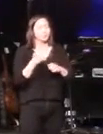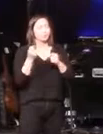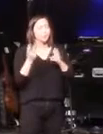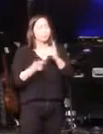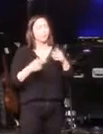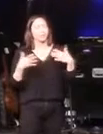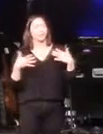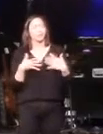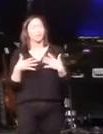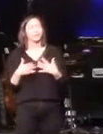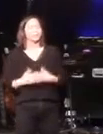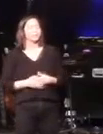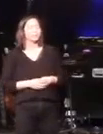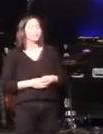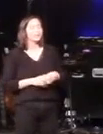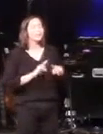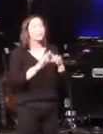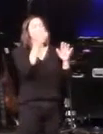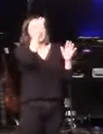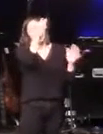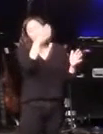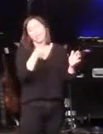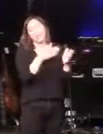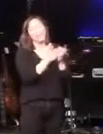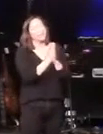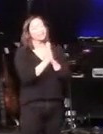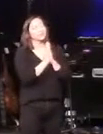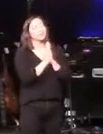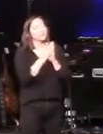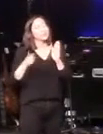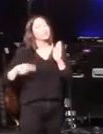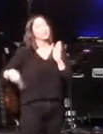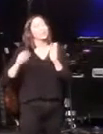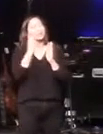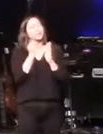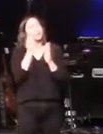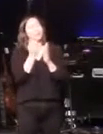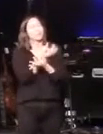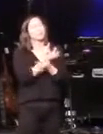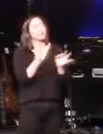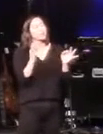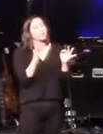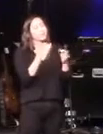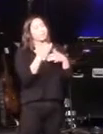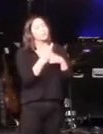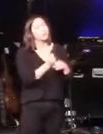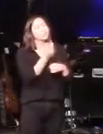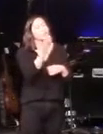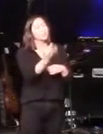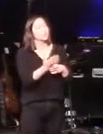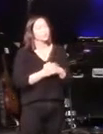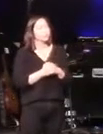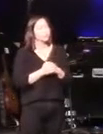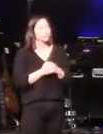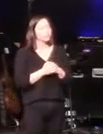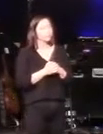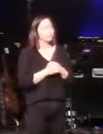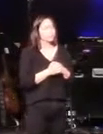But Father, I would ask that they would have the freedom of what it means to walk in you. Walk in you.